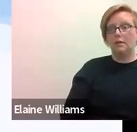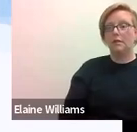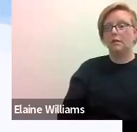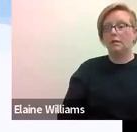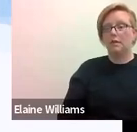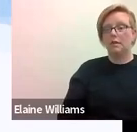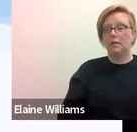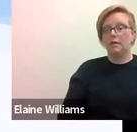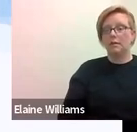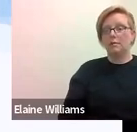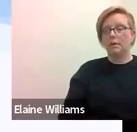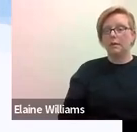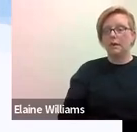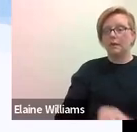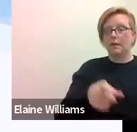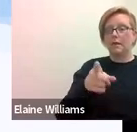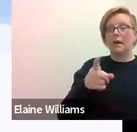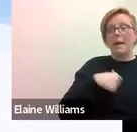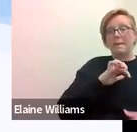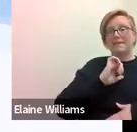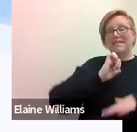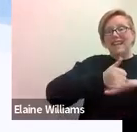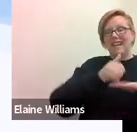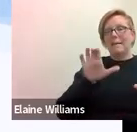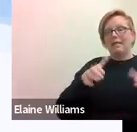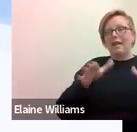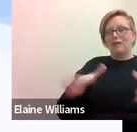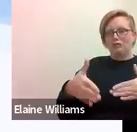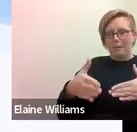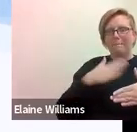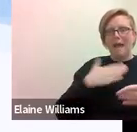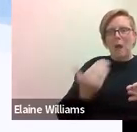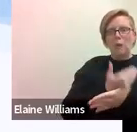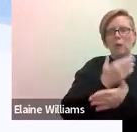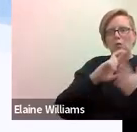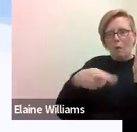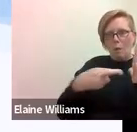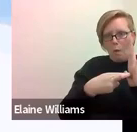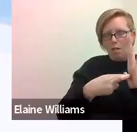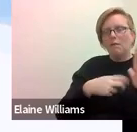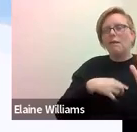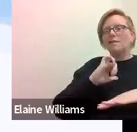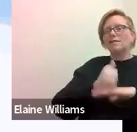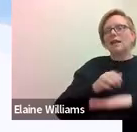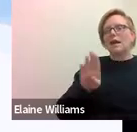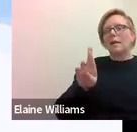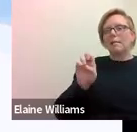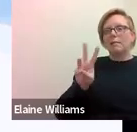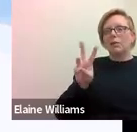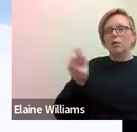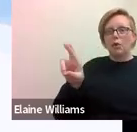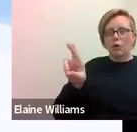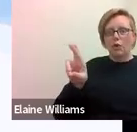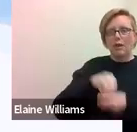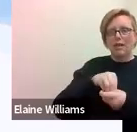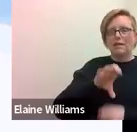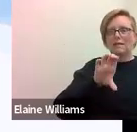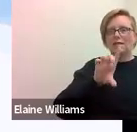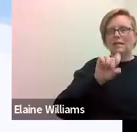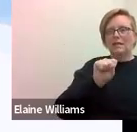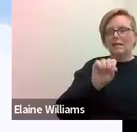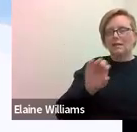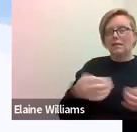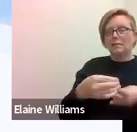I'm setting up these classrooms, as I referenced. This is a classroom that I set up in Brewer. It's actually at the CDS office. So I